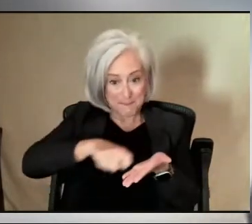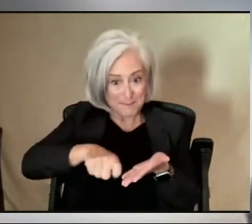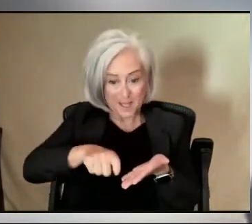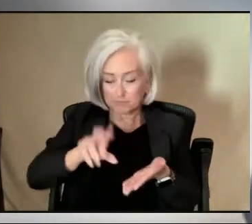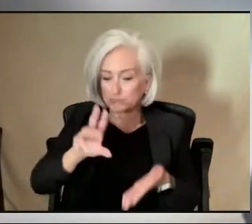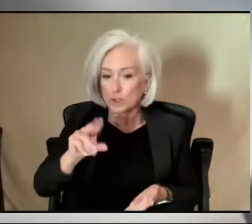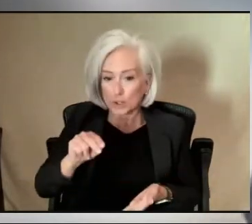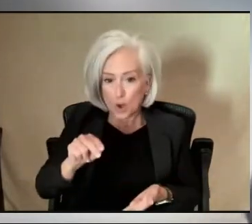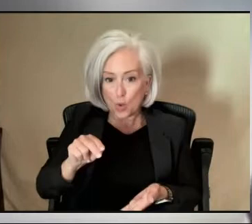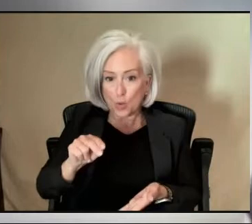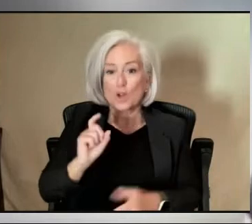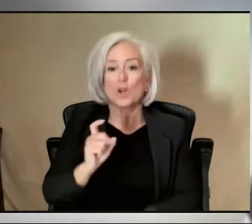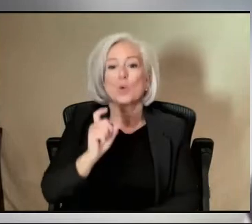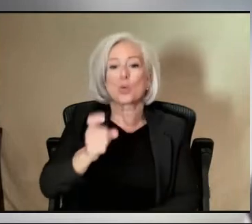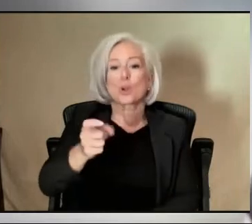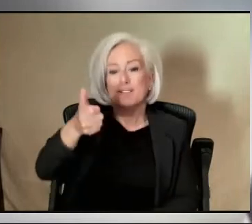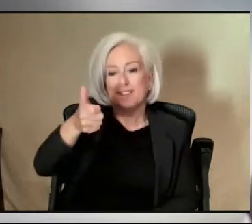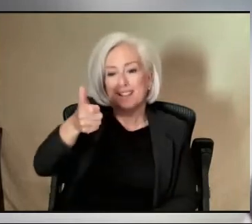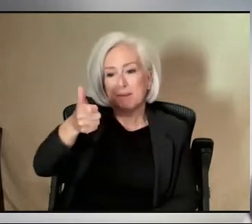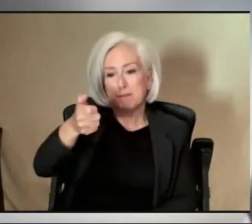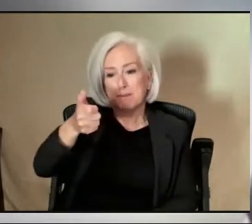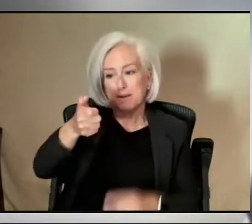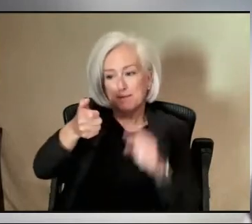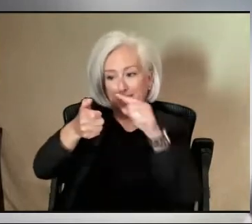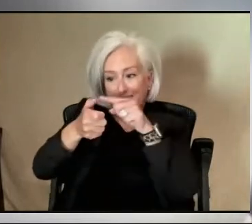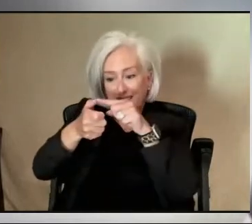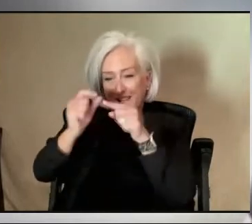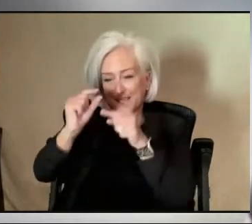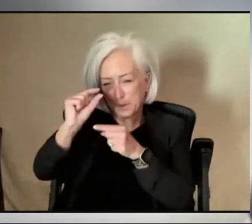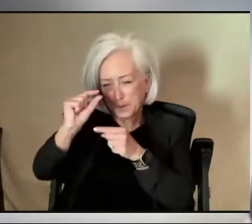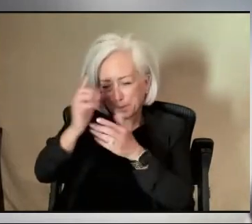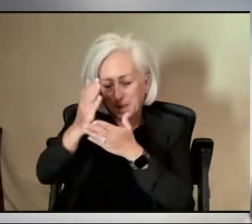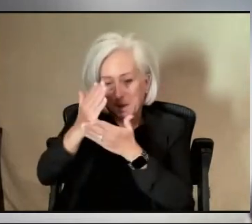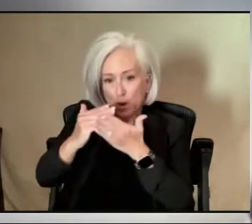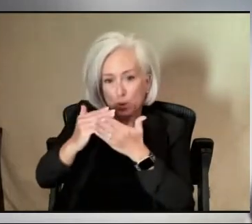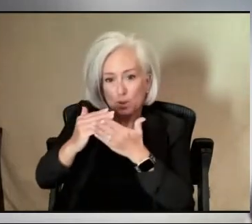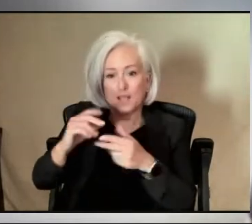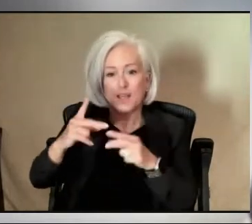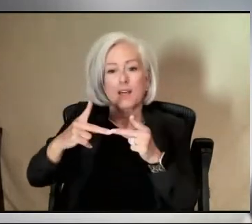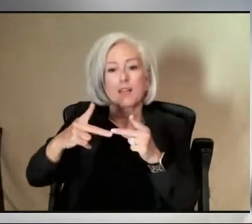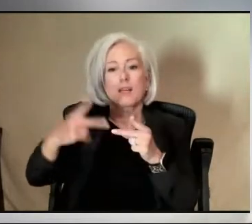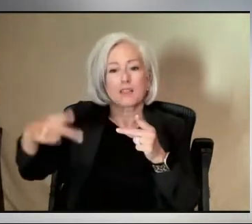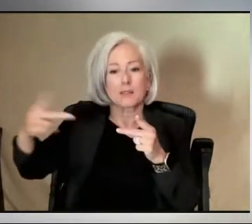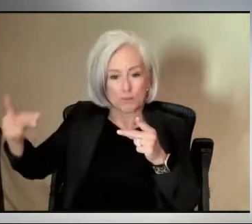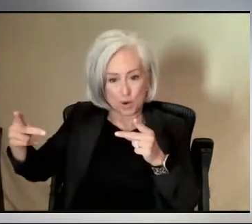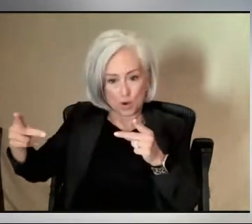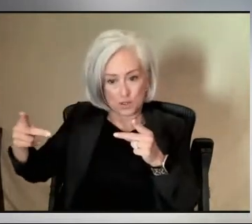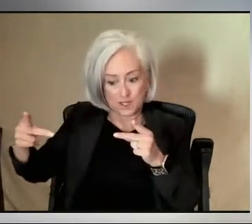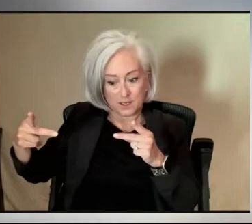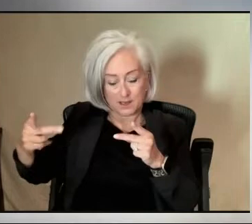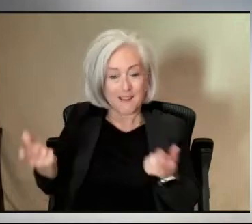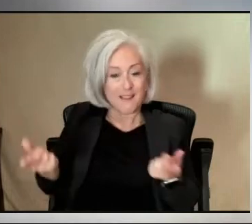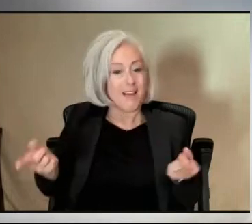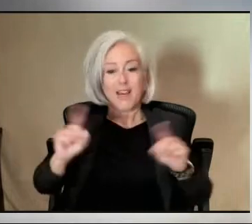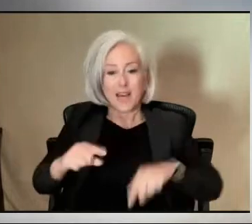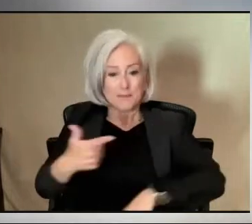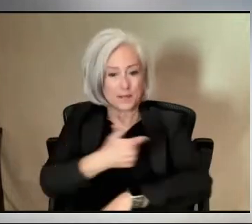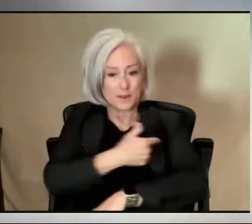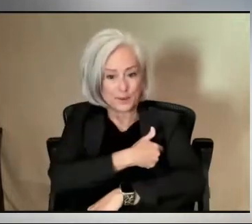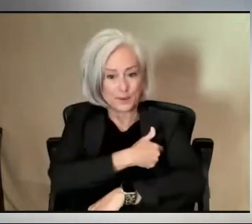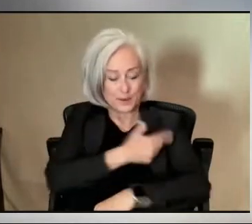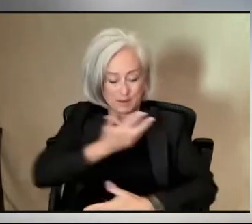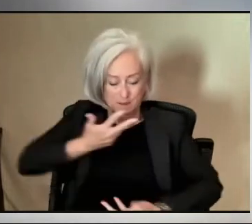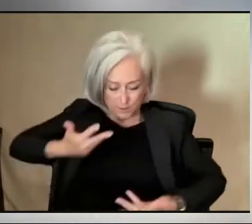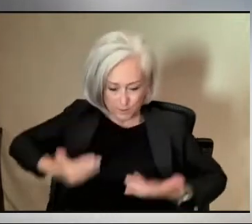protein. And that then is able to be taken up by cells in the cytoplasm, not